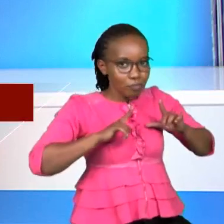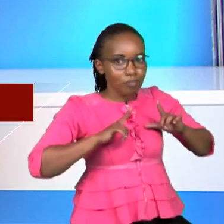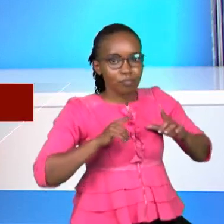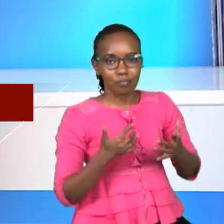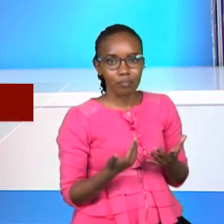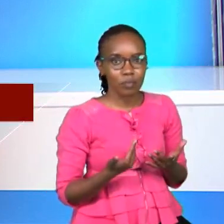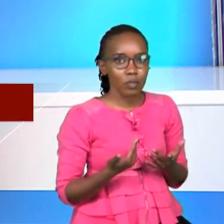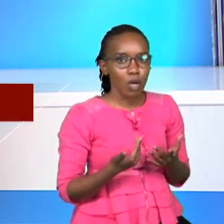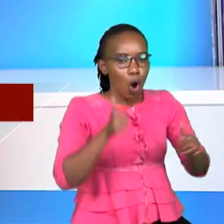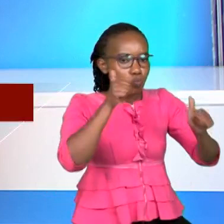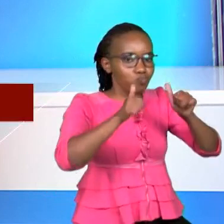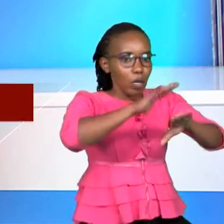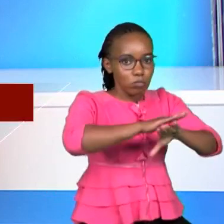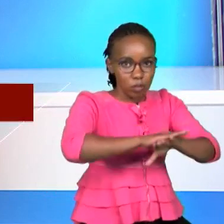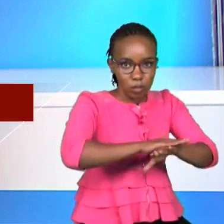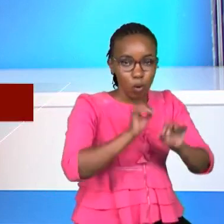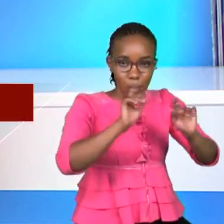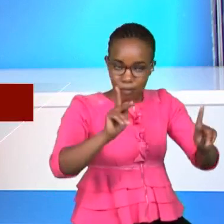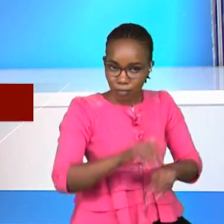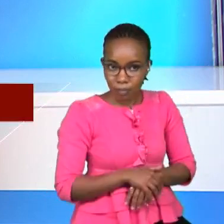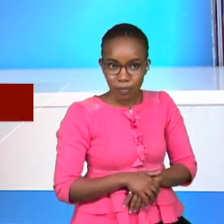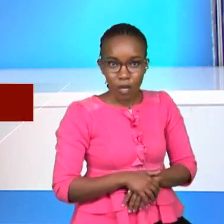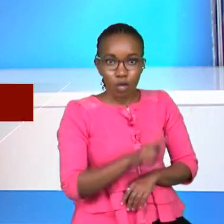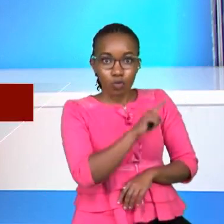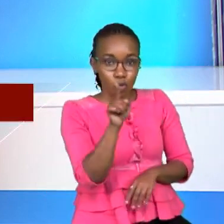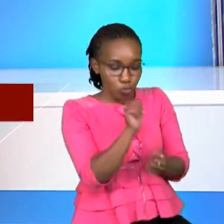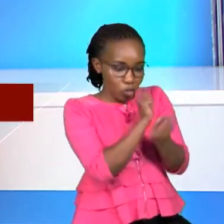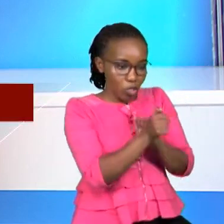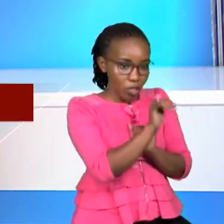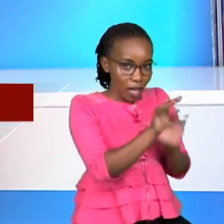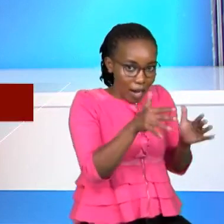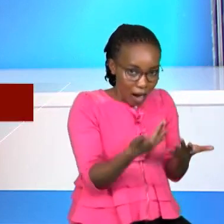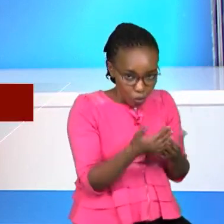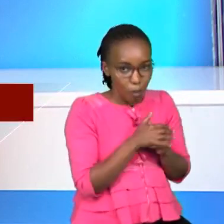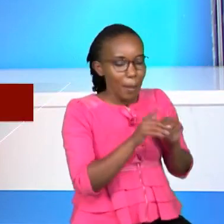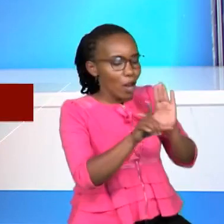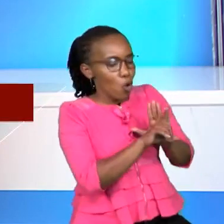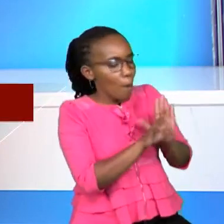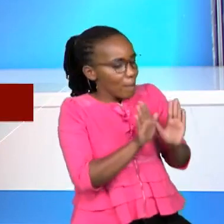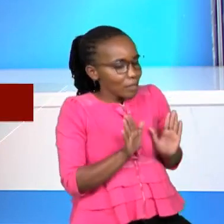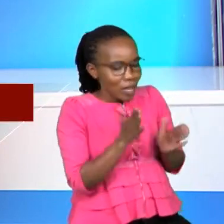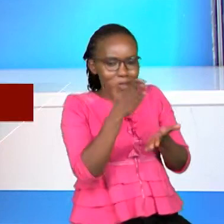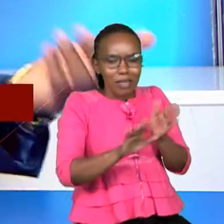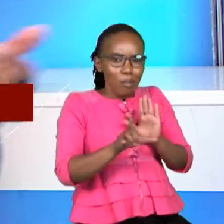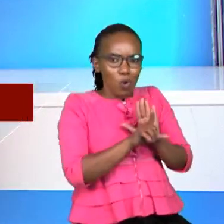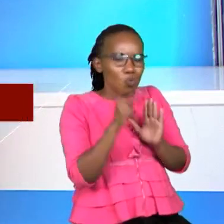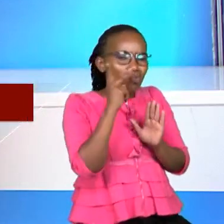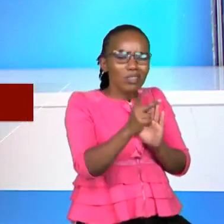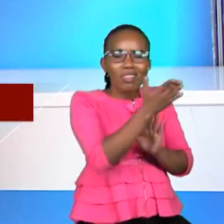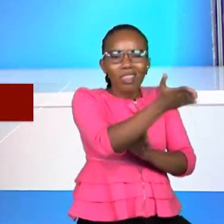that is decent. All right. So the only way to change that is by legislation. some of these laws that you've seen